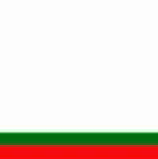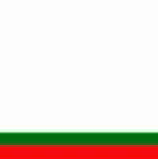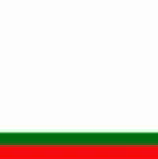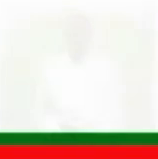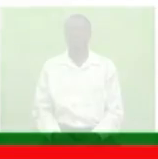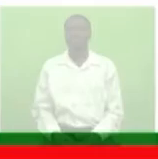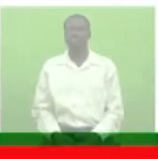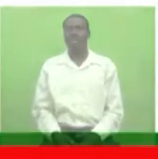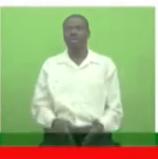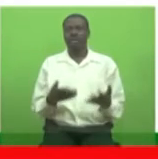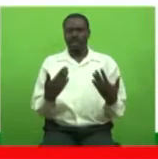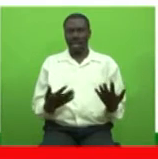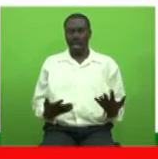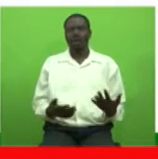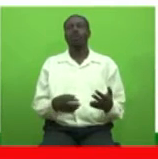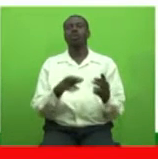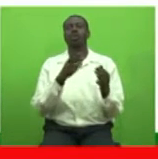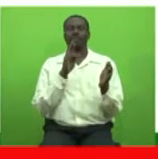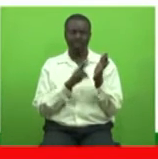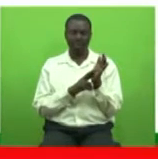Documentation protocols.